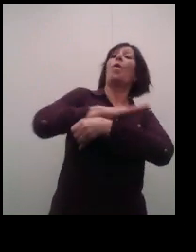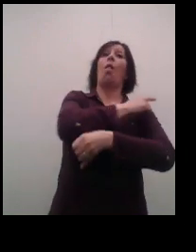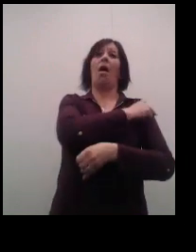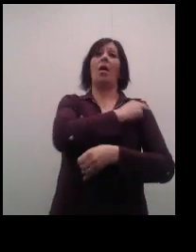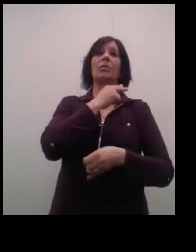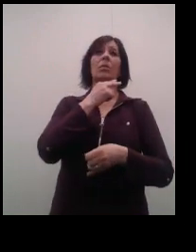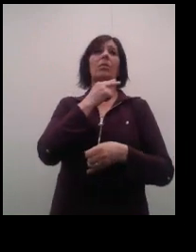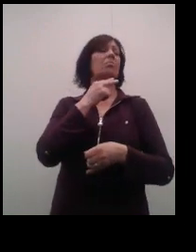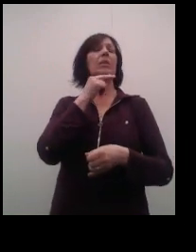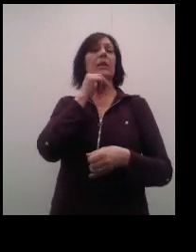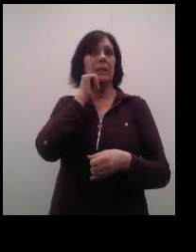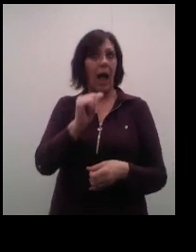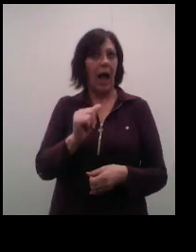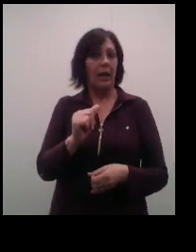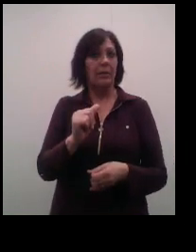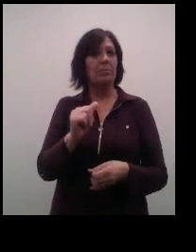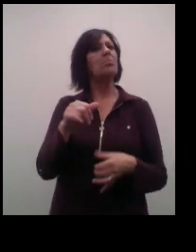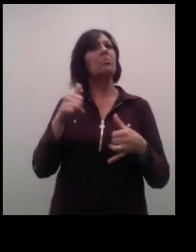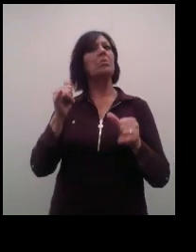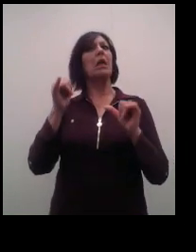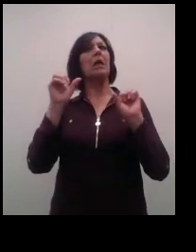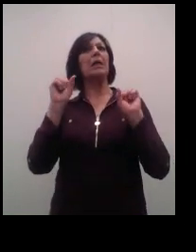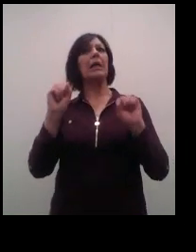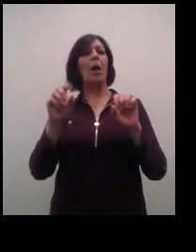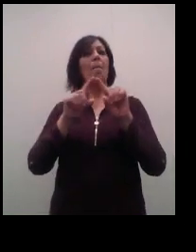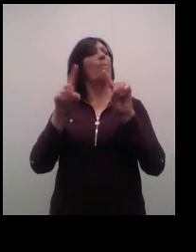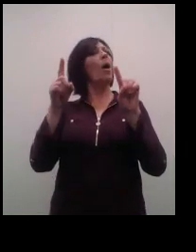ICU. Until we continue to see that